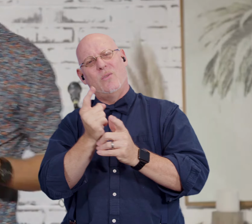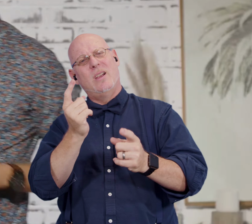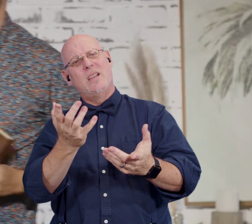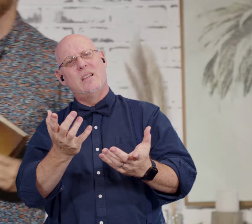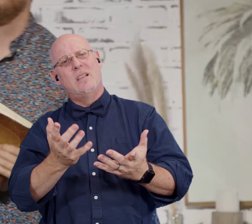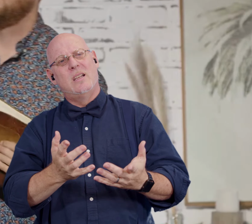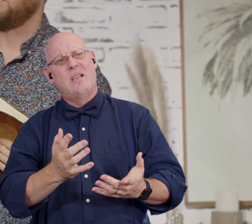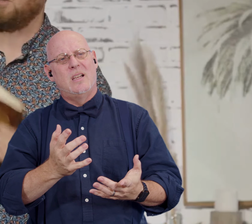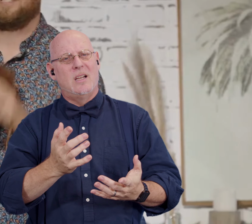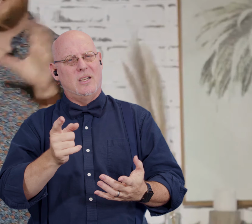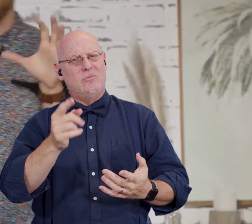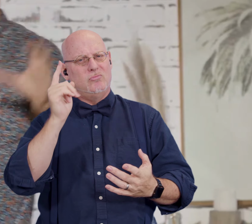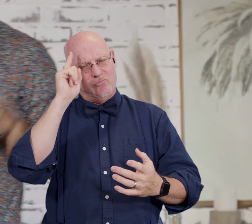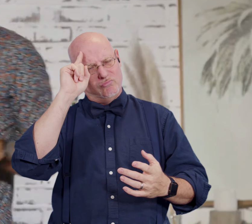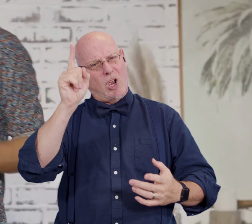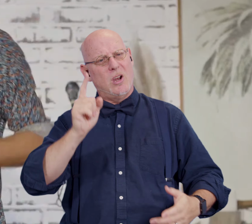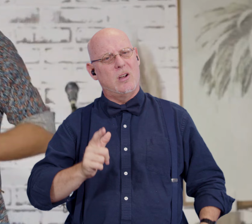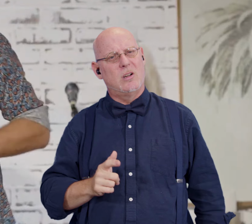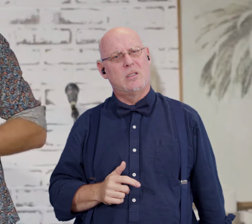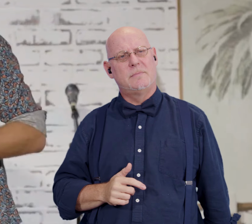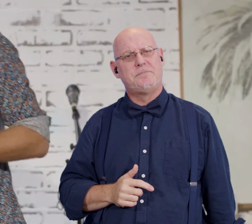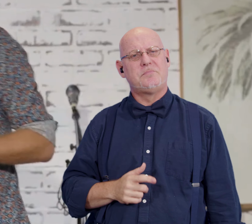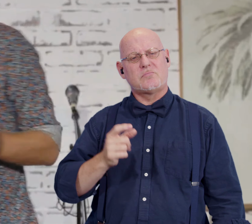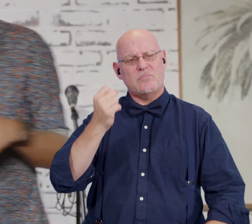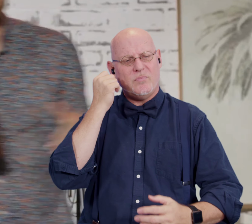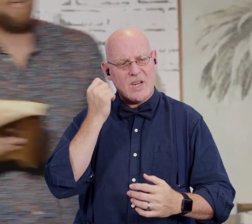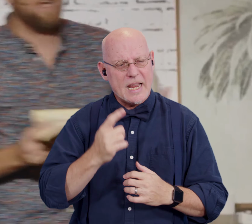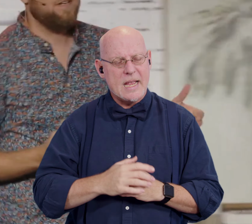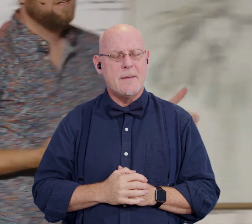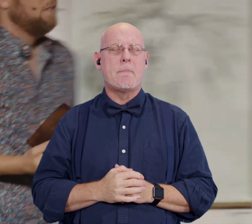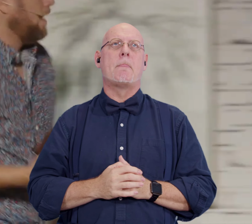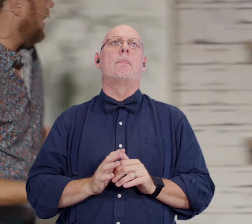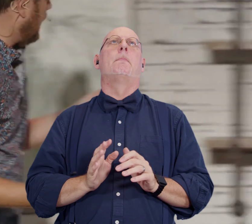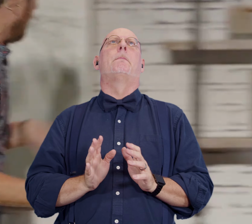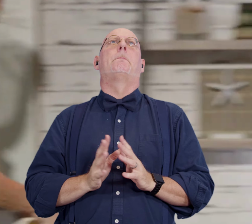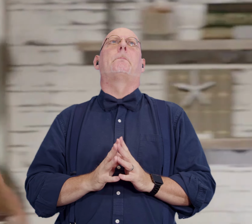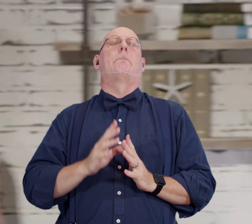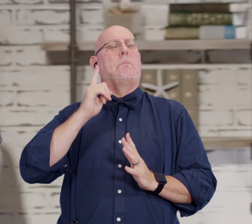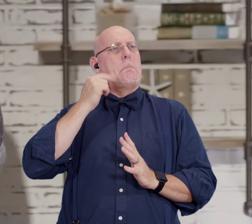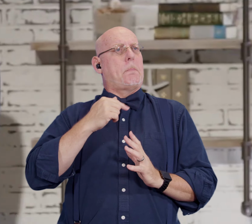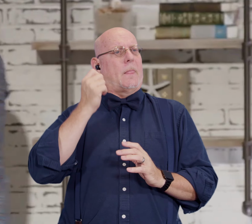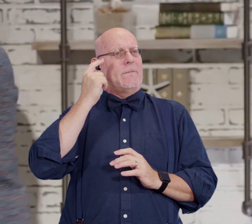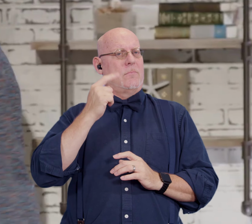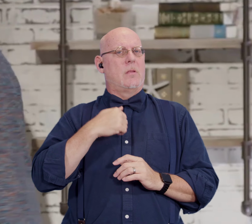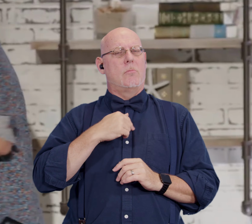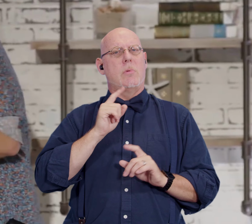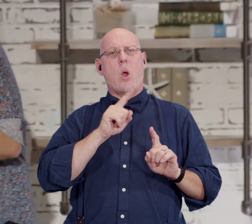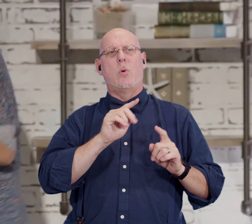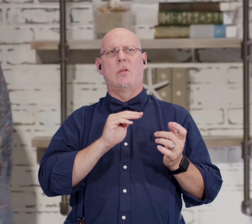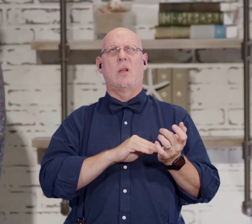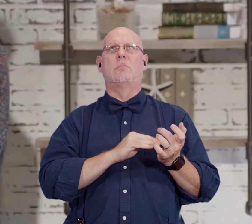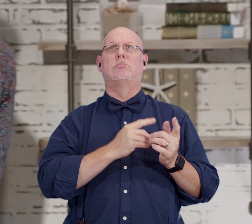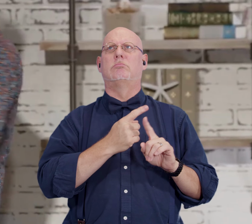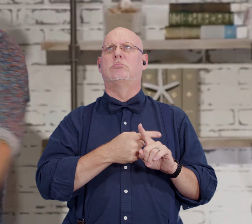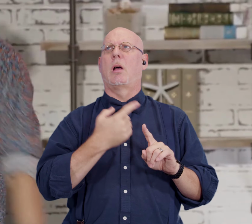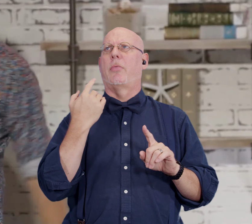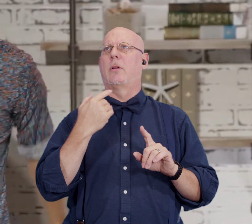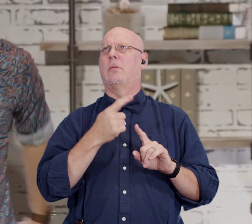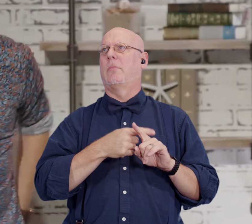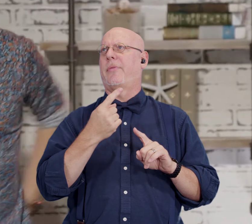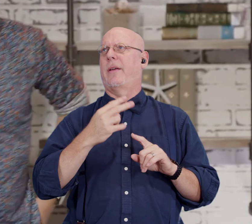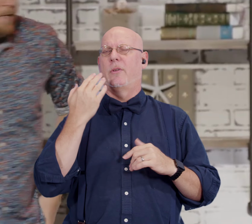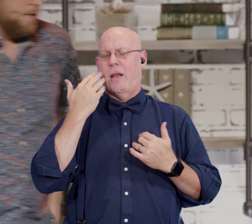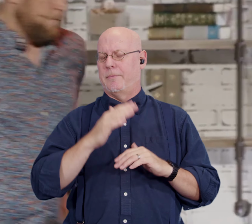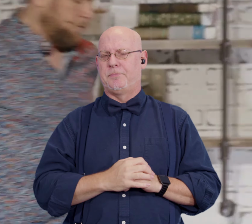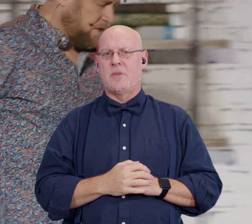this? Y'all are a savvy bunch. Like, you understand? Like, I think we understand. I went to the doctor about a month ago, a month and a half, I